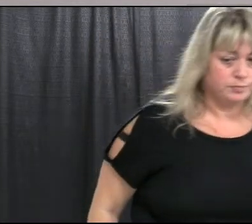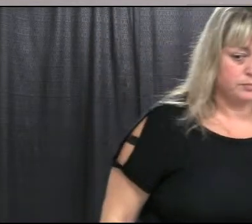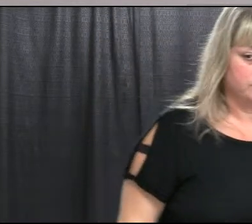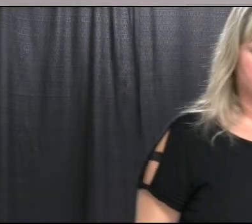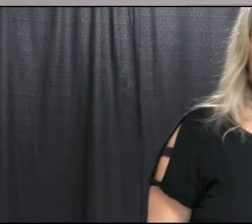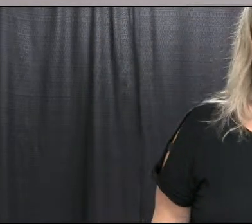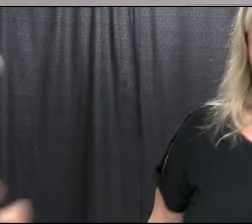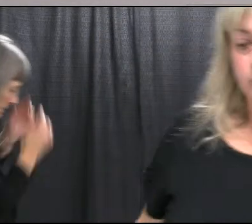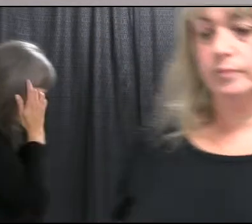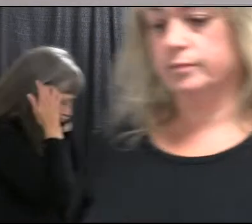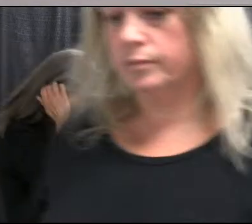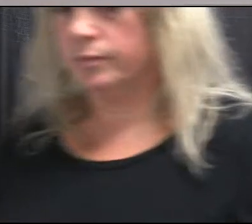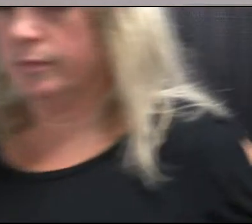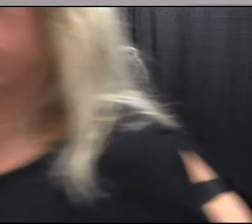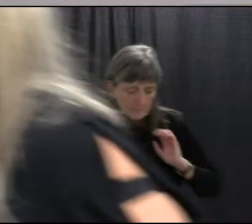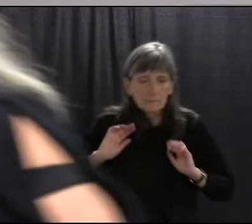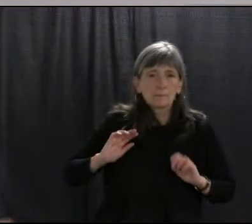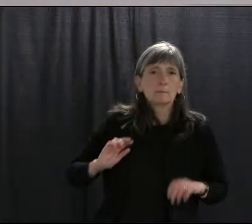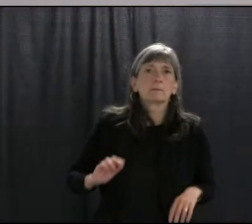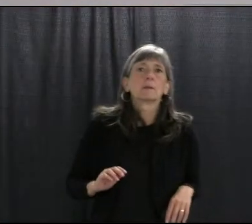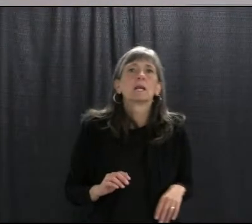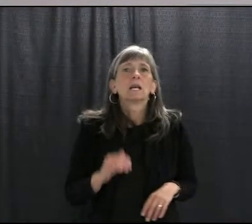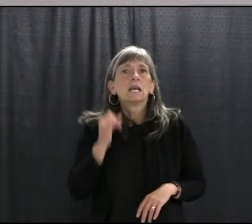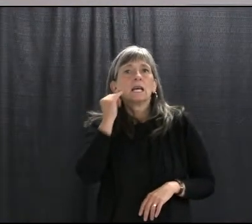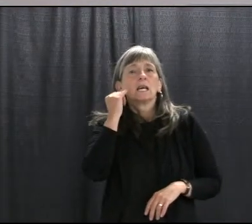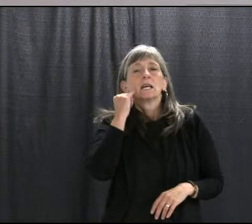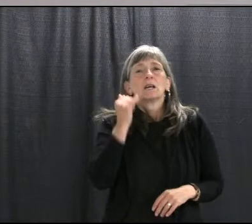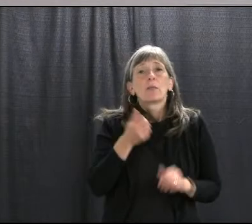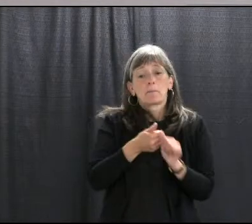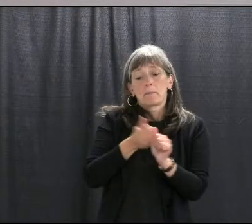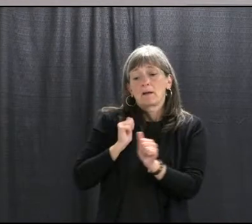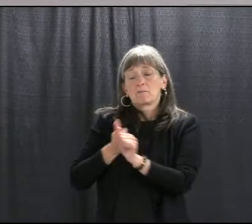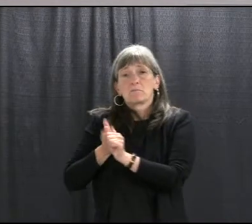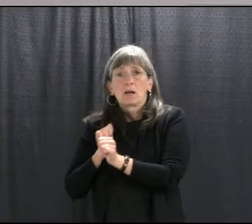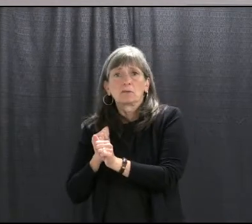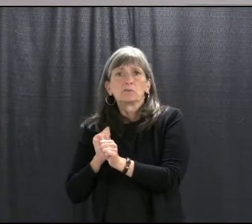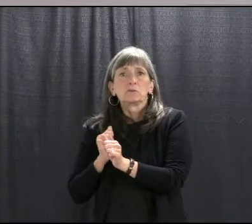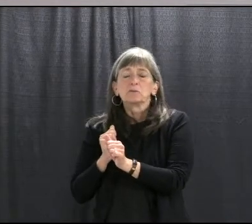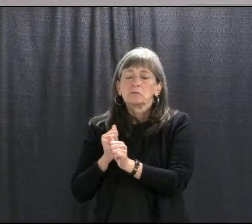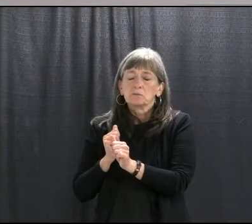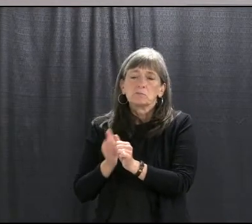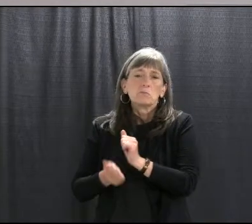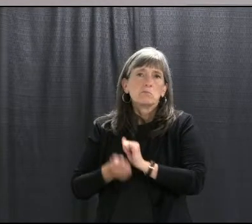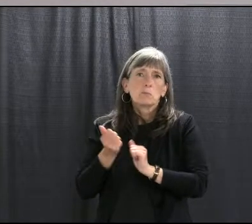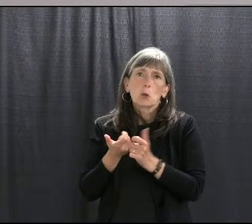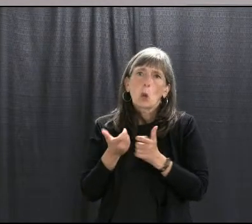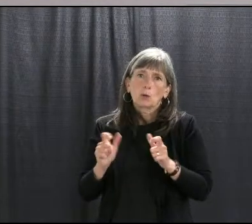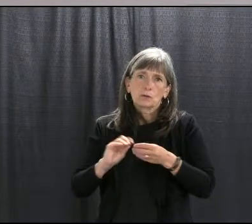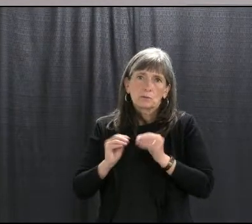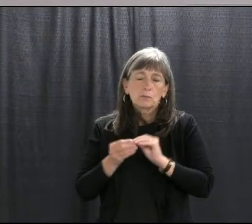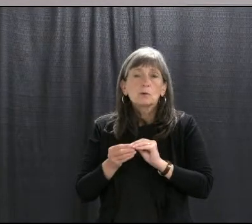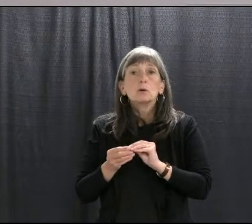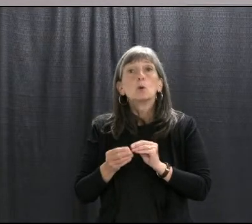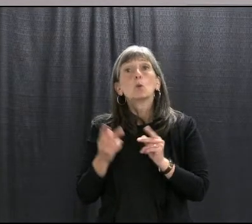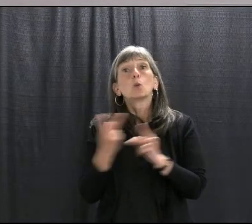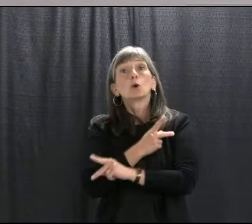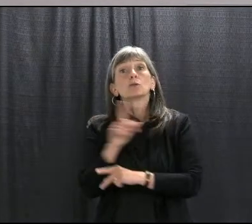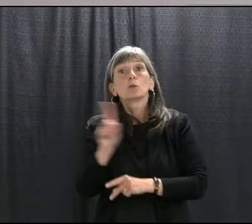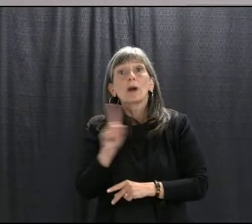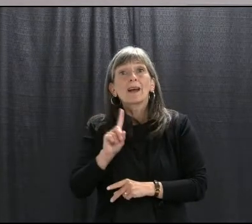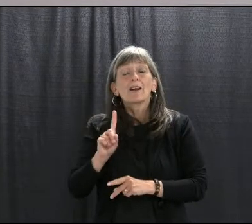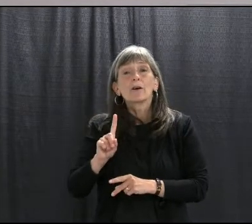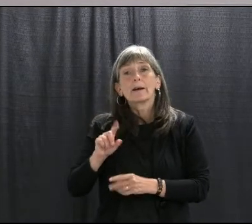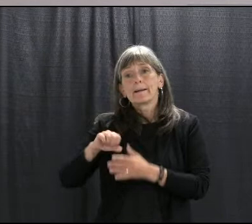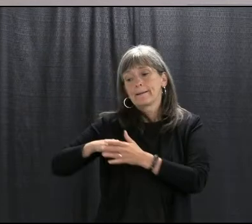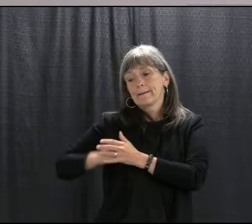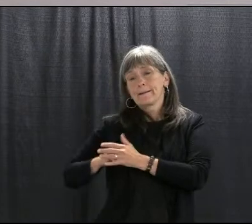take the two largest categories within the backlog, total hips and total knees, joint replacements, the estimate